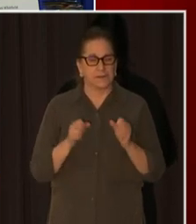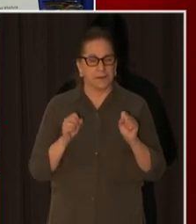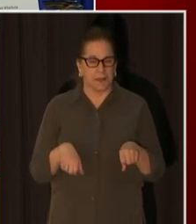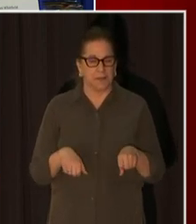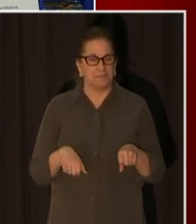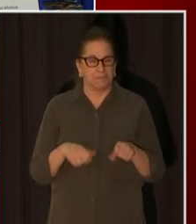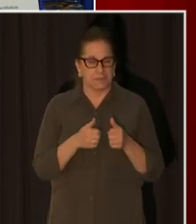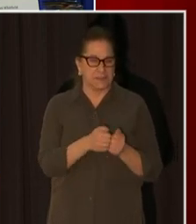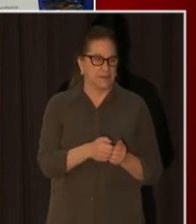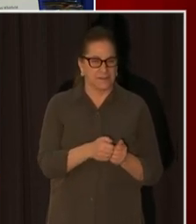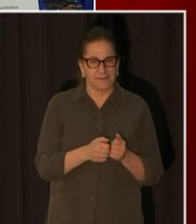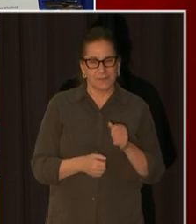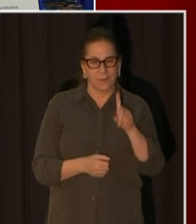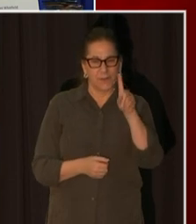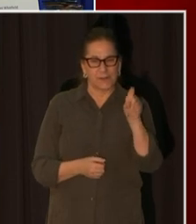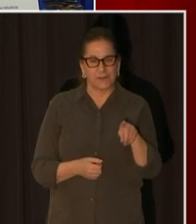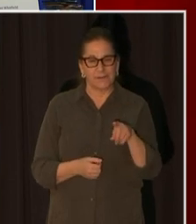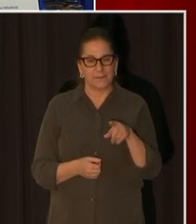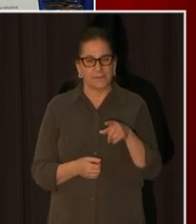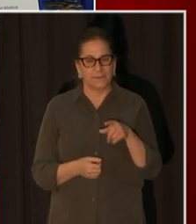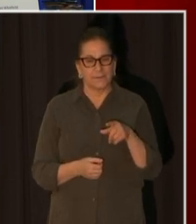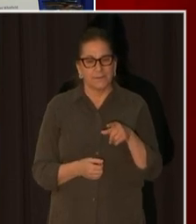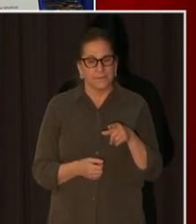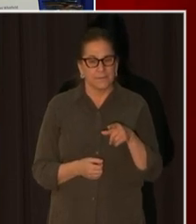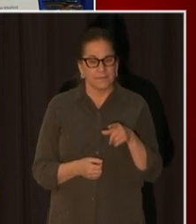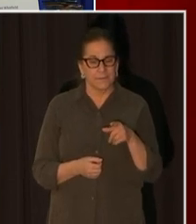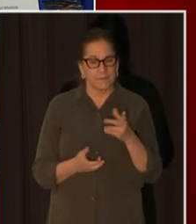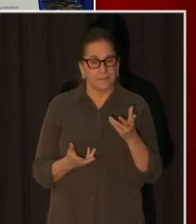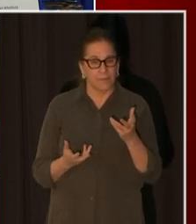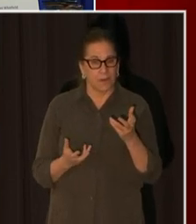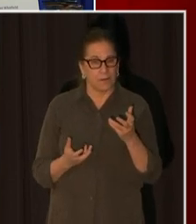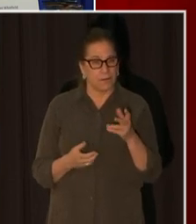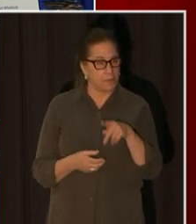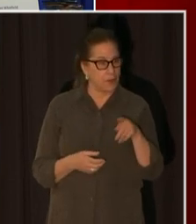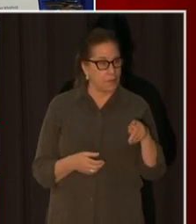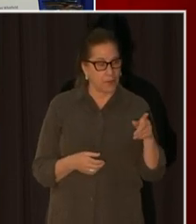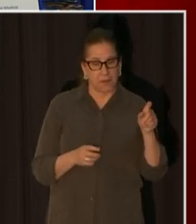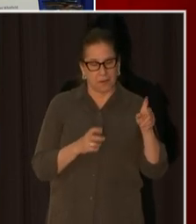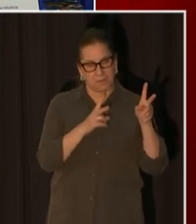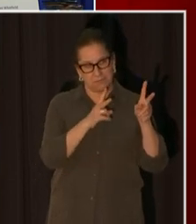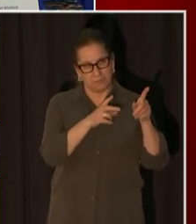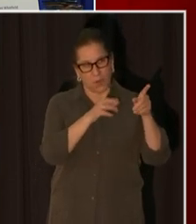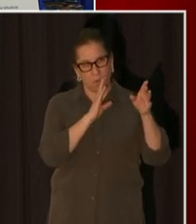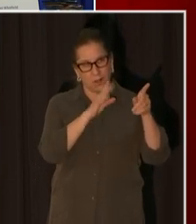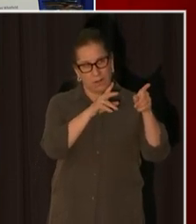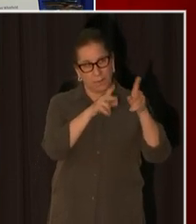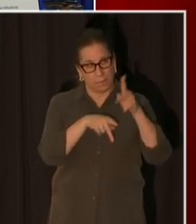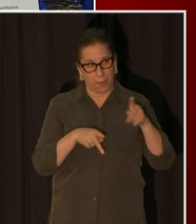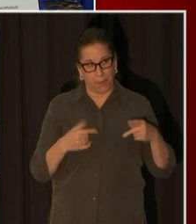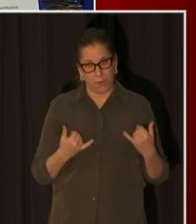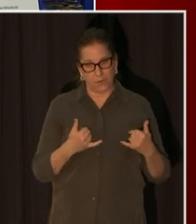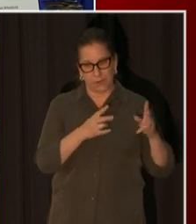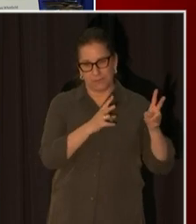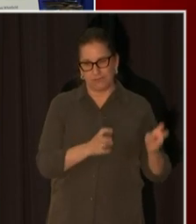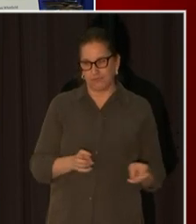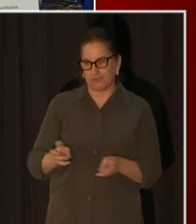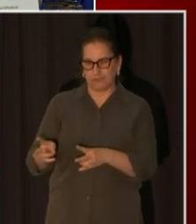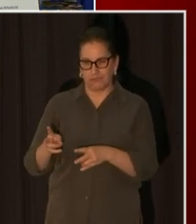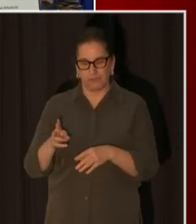going to mention Census 2020 and why it's imperative that we all get behind